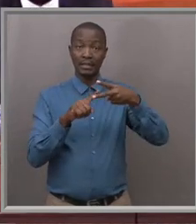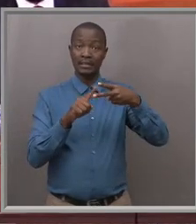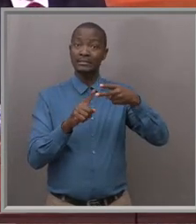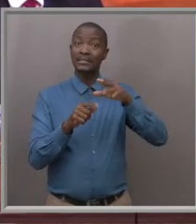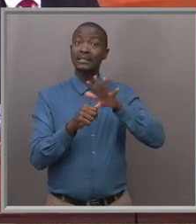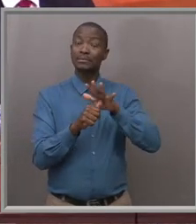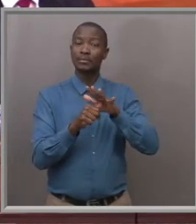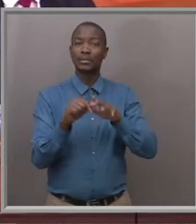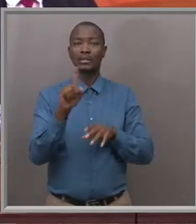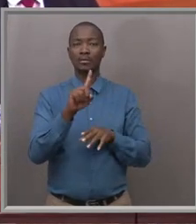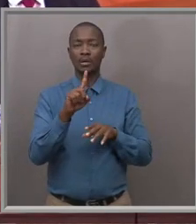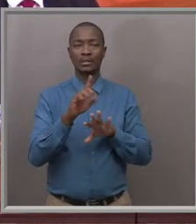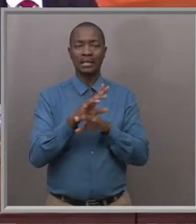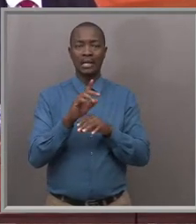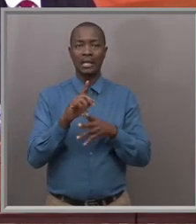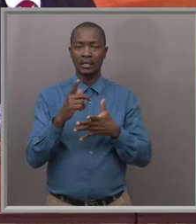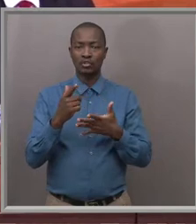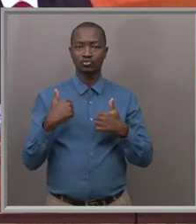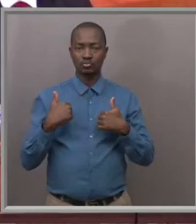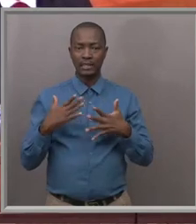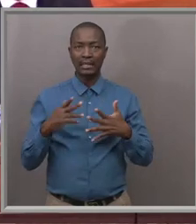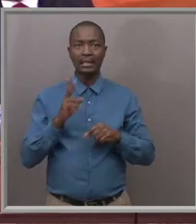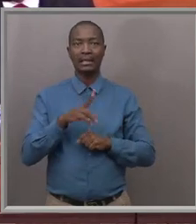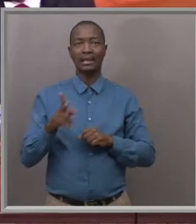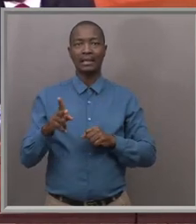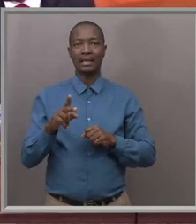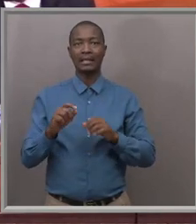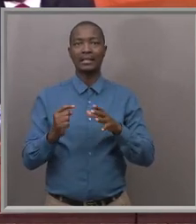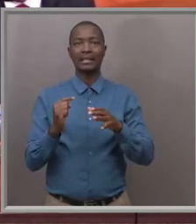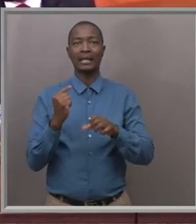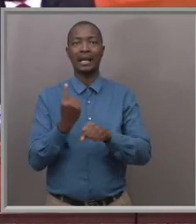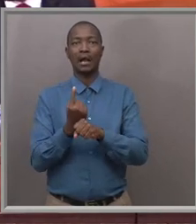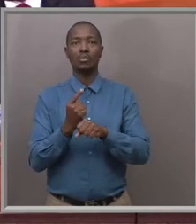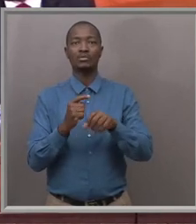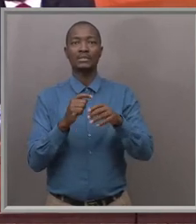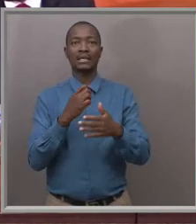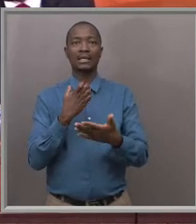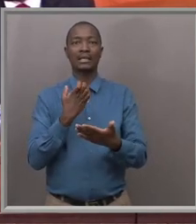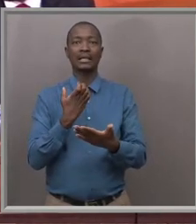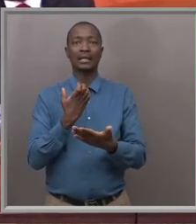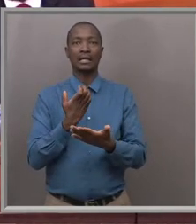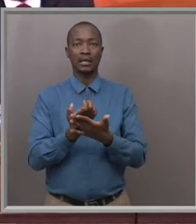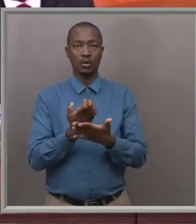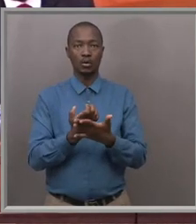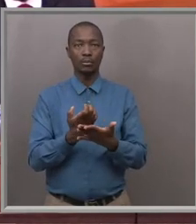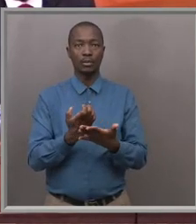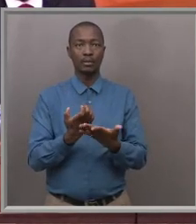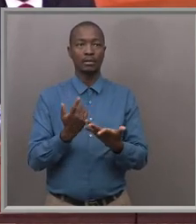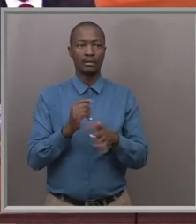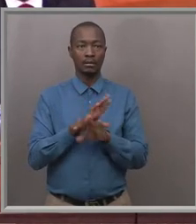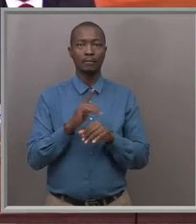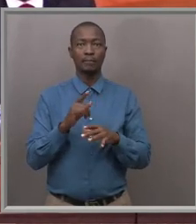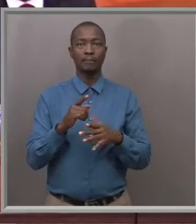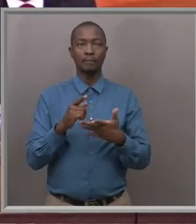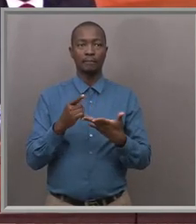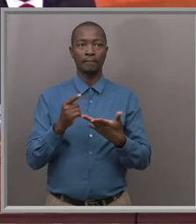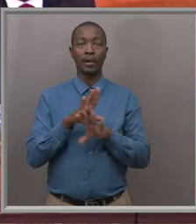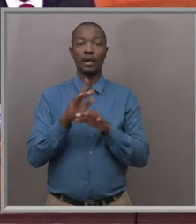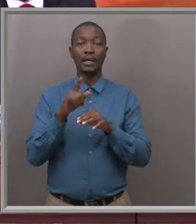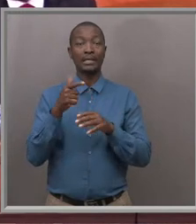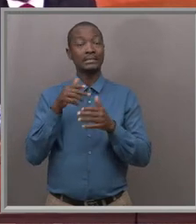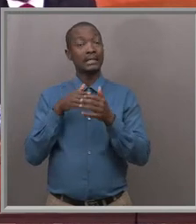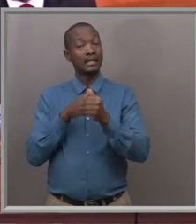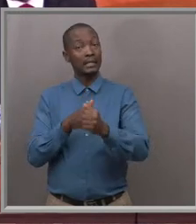to reignite the Gauteng economy so that our economy and our province can take a lead in South